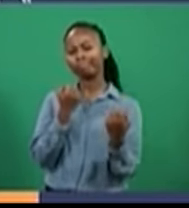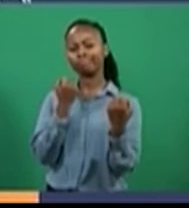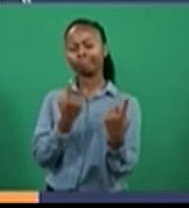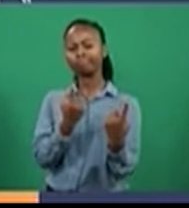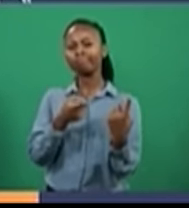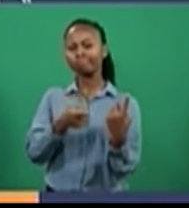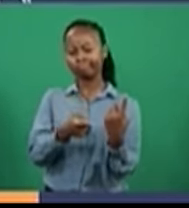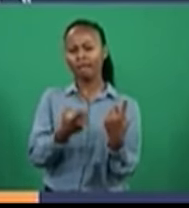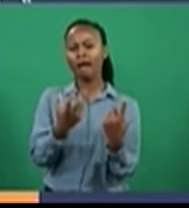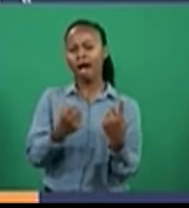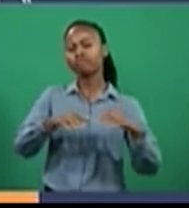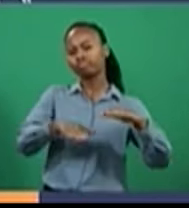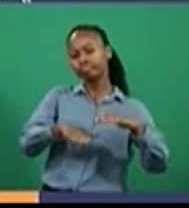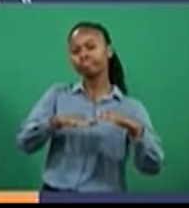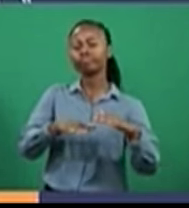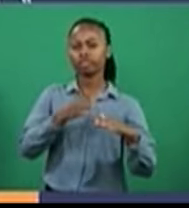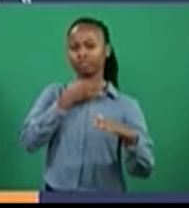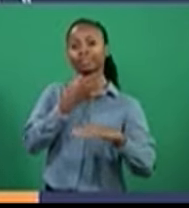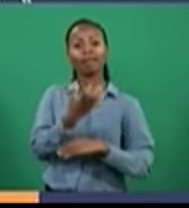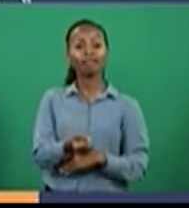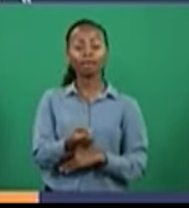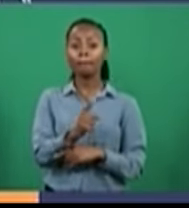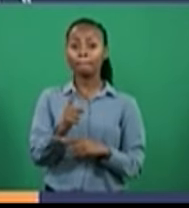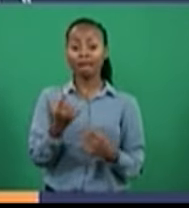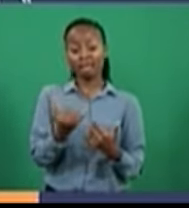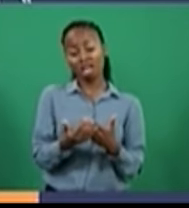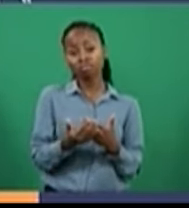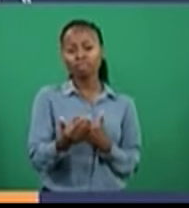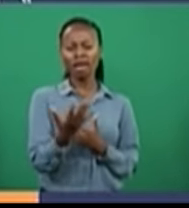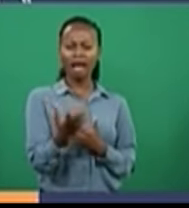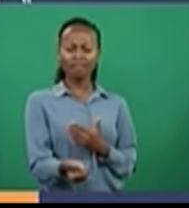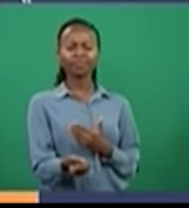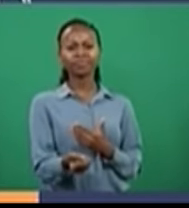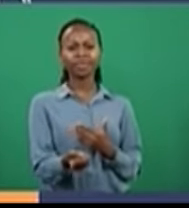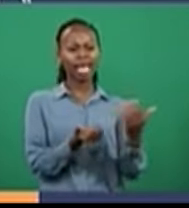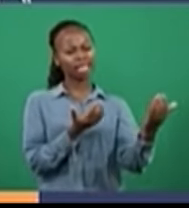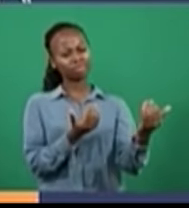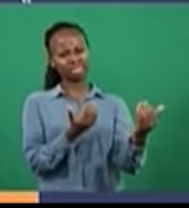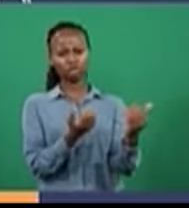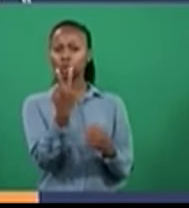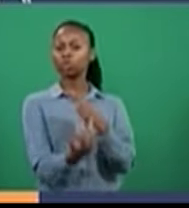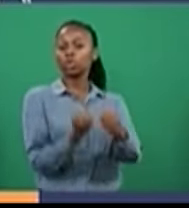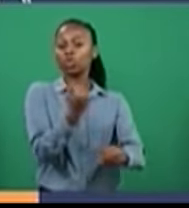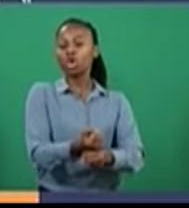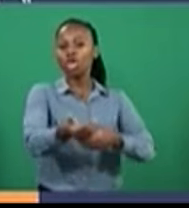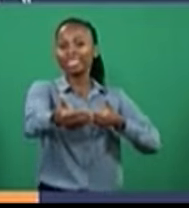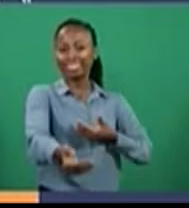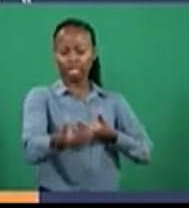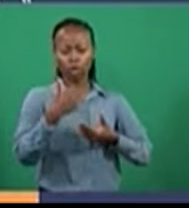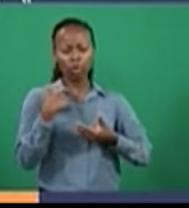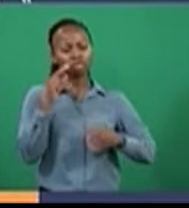is welcome, but two-year-ahead expectations are still in the top half of